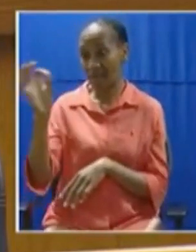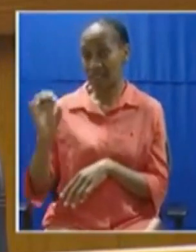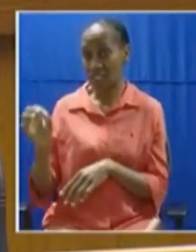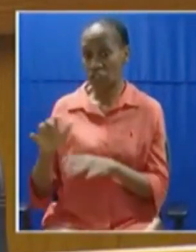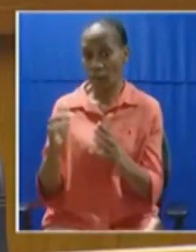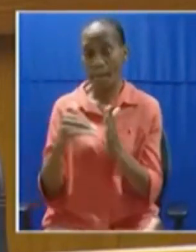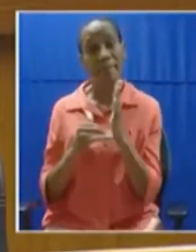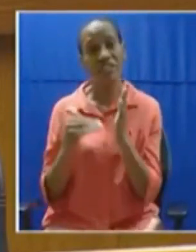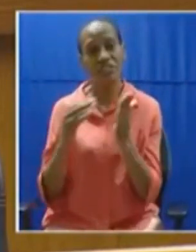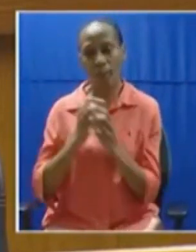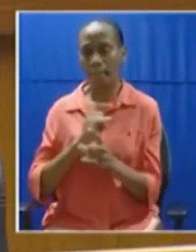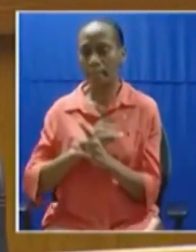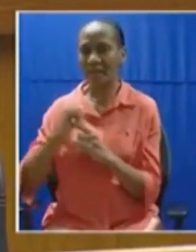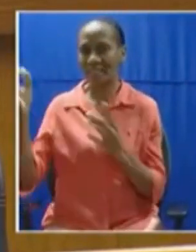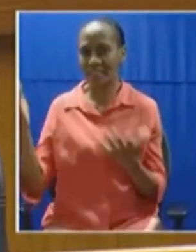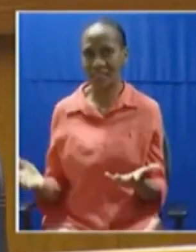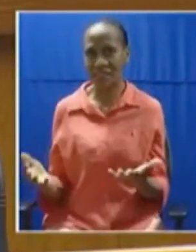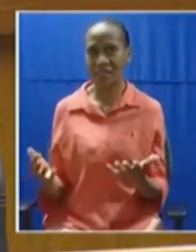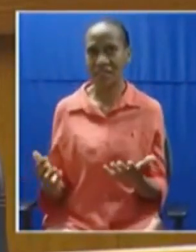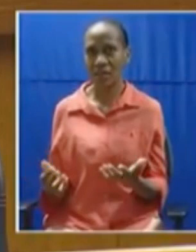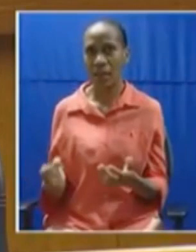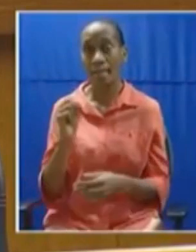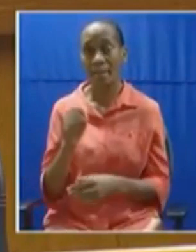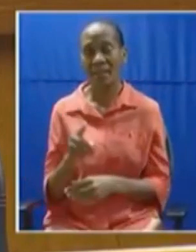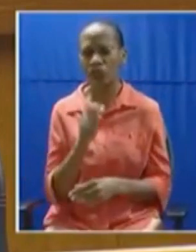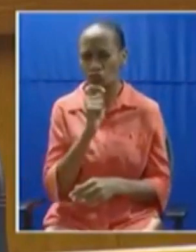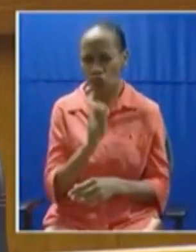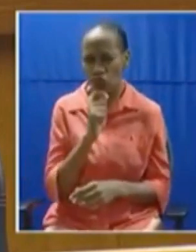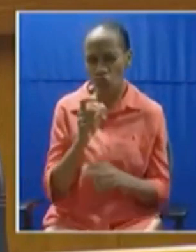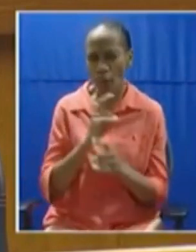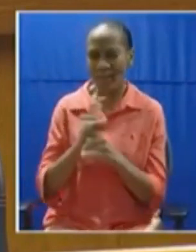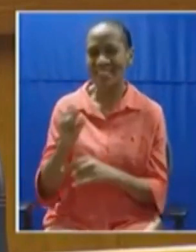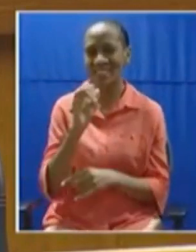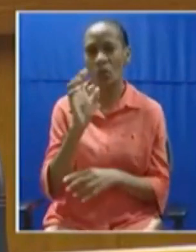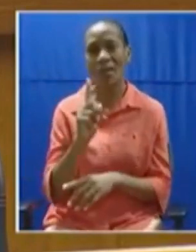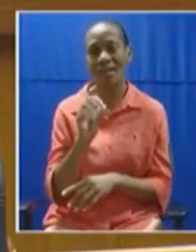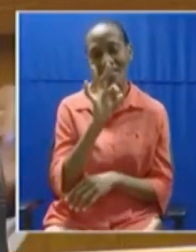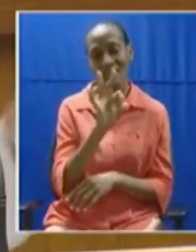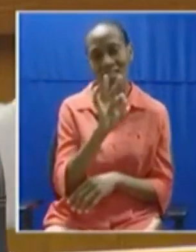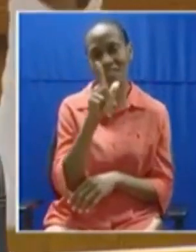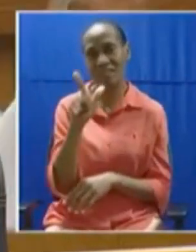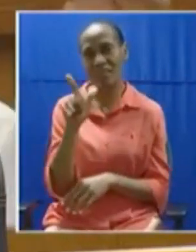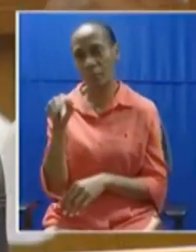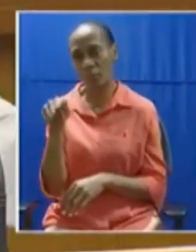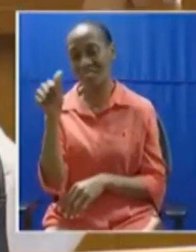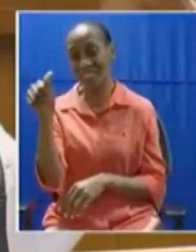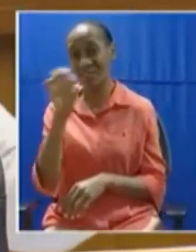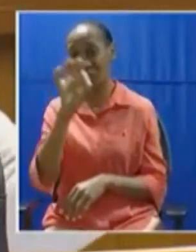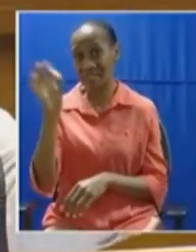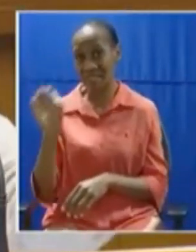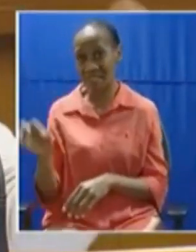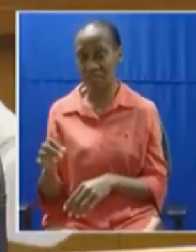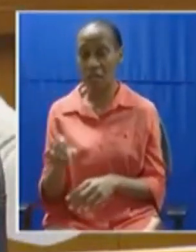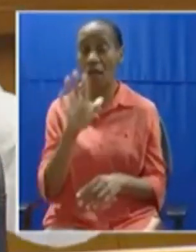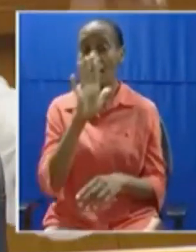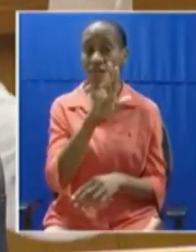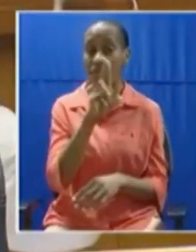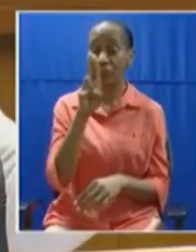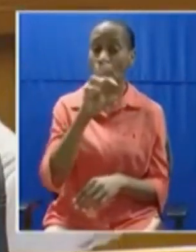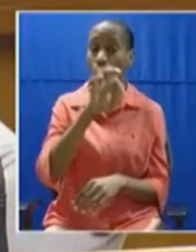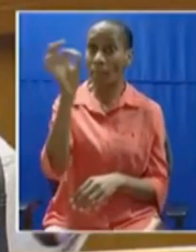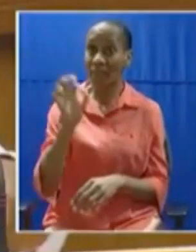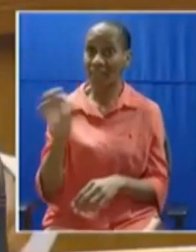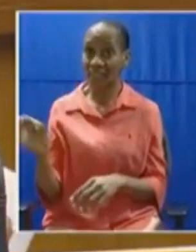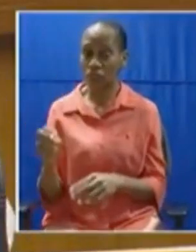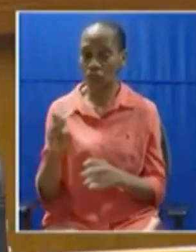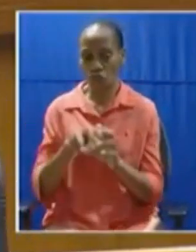but actually the real pass rate is 37.6%. Because we have 52% of learners who